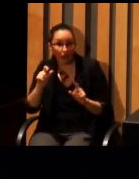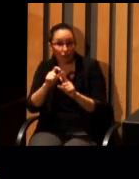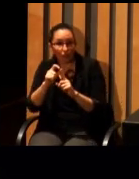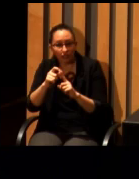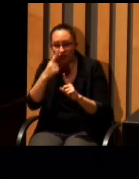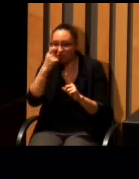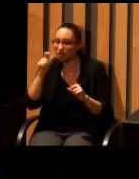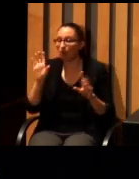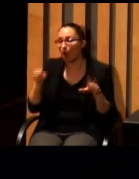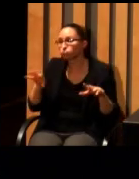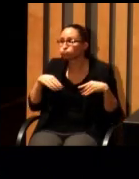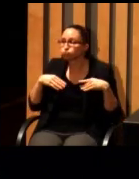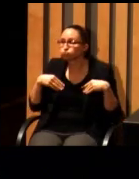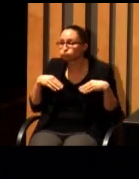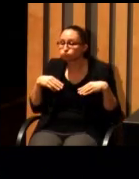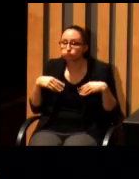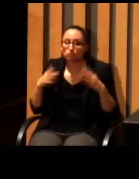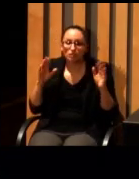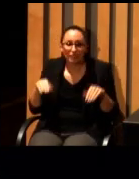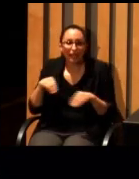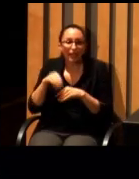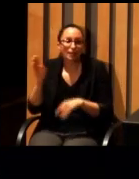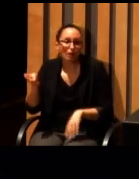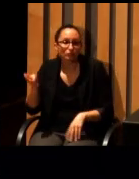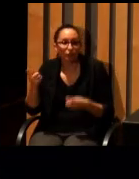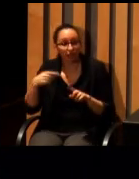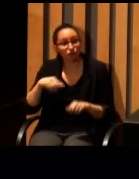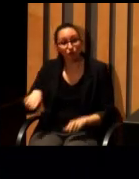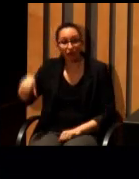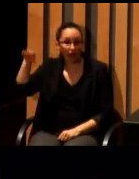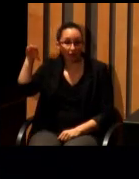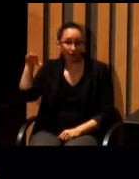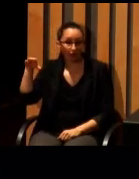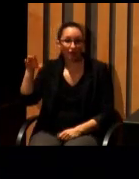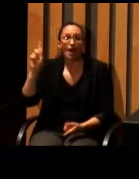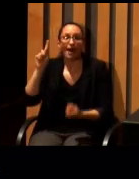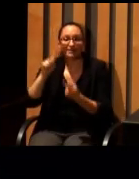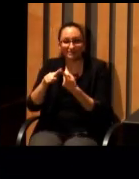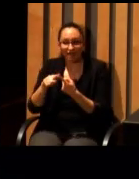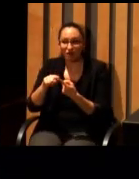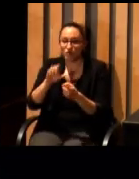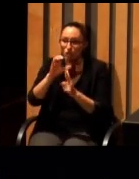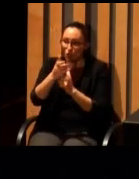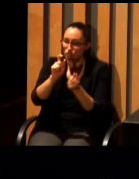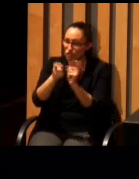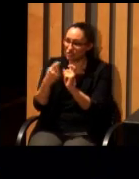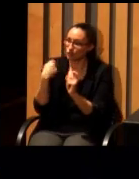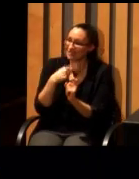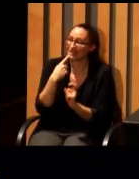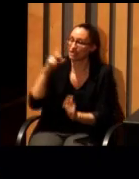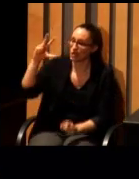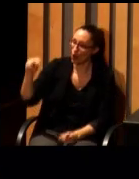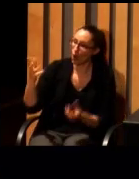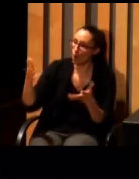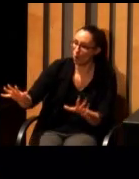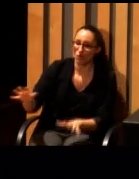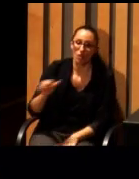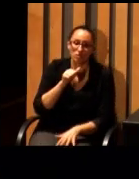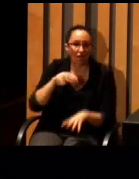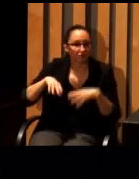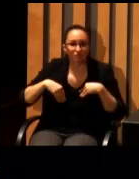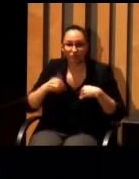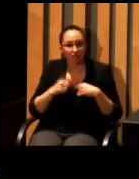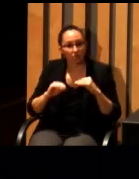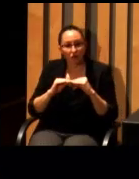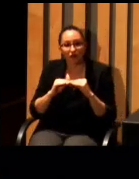acceptable thing to do in a place like Baltimore when I was growing up, until we made it unacceptable. And the reality is that's what we